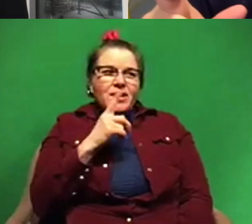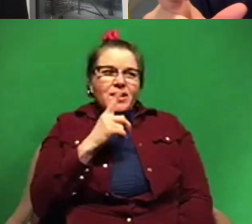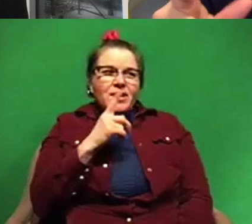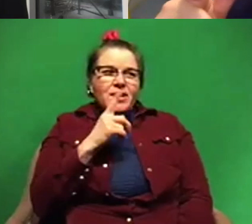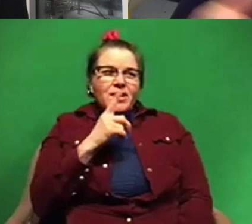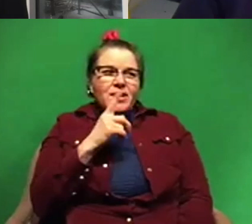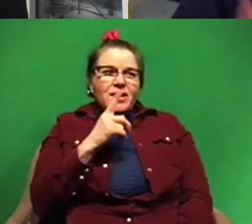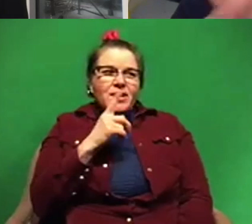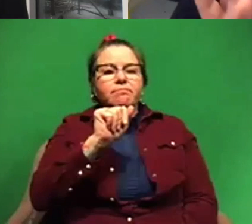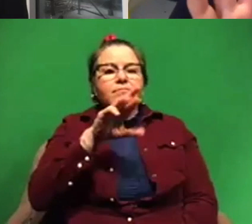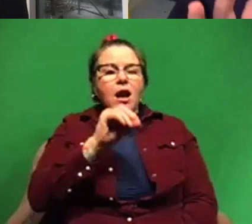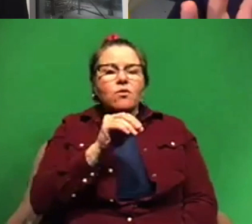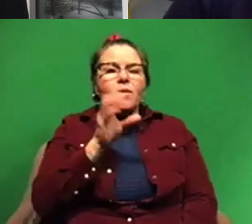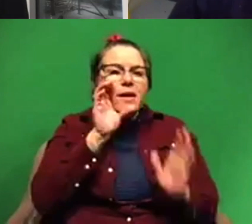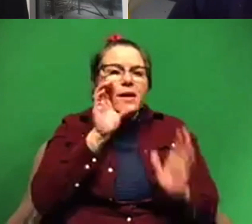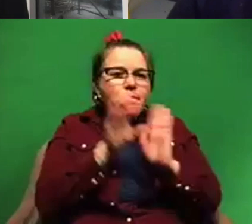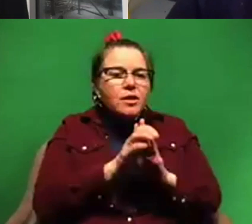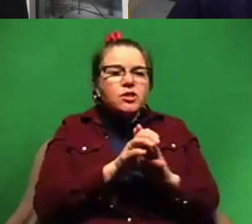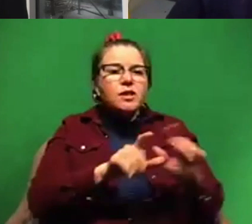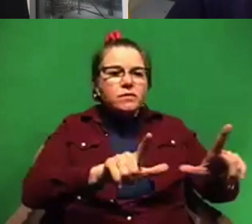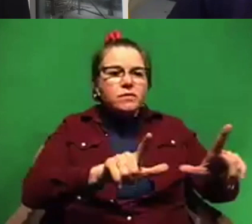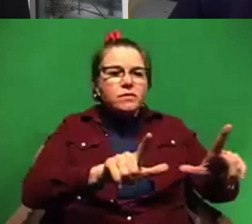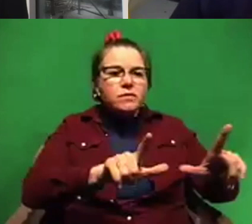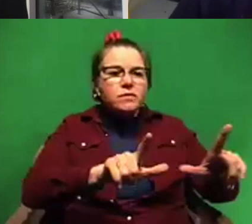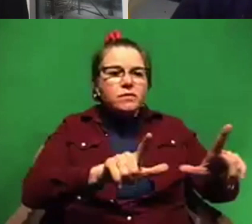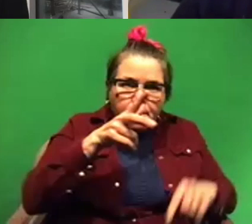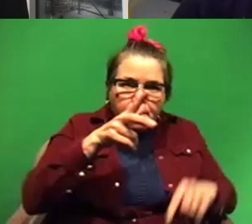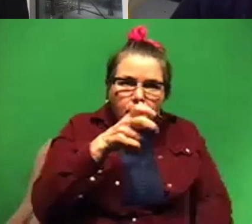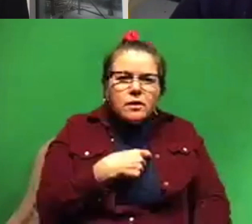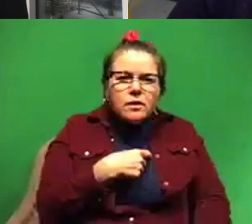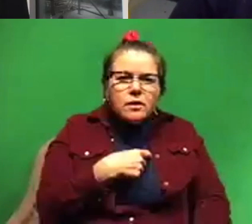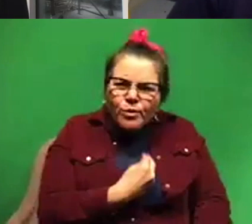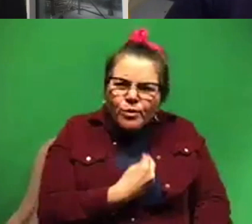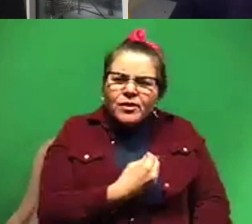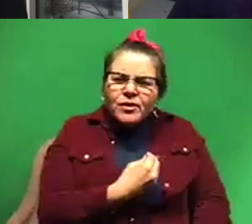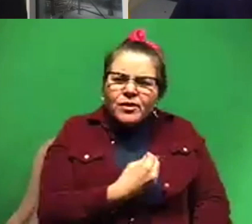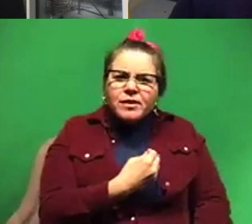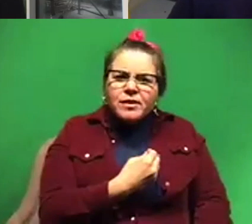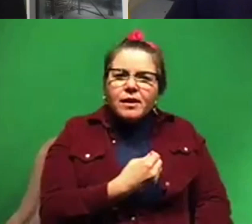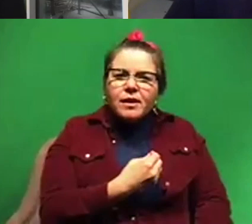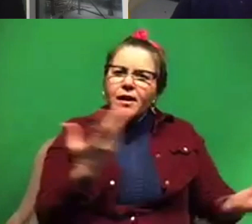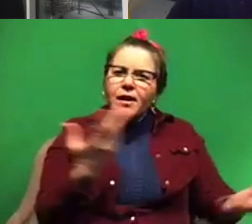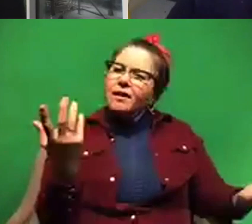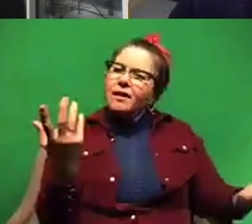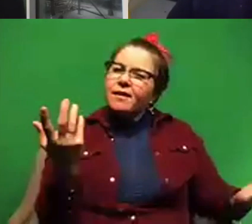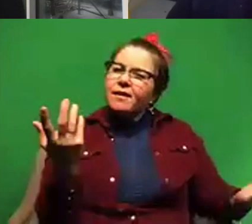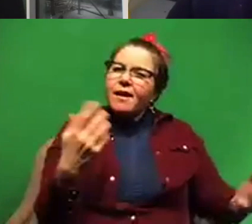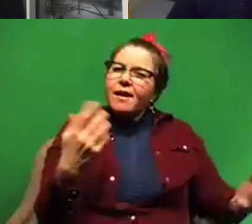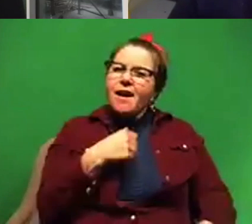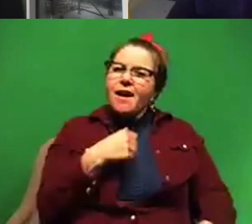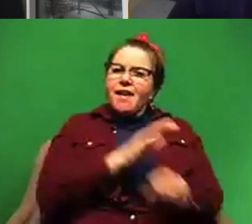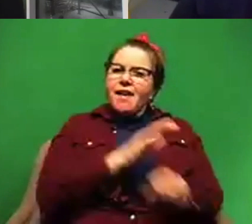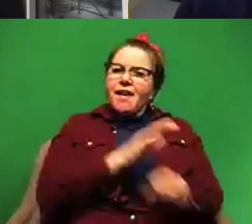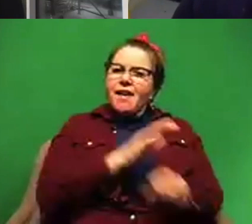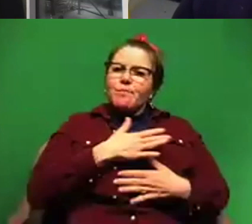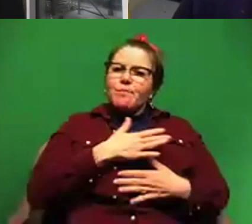images of like super zoomed in insects, and I'm like, they're gorgeous. And I just like haven't sufficiently appreciated them.